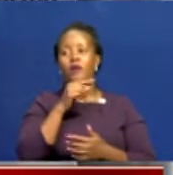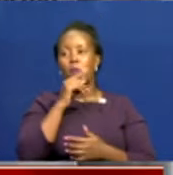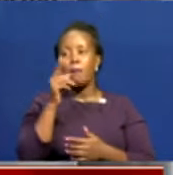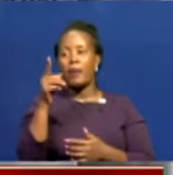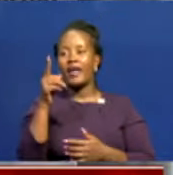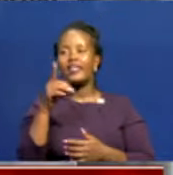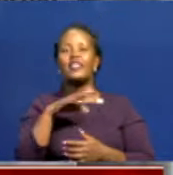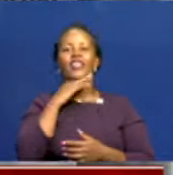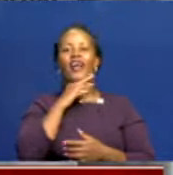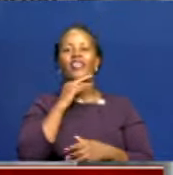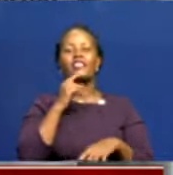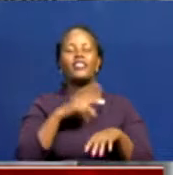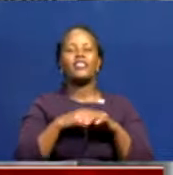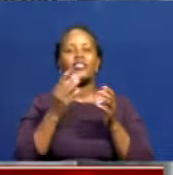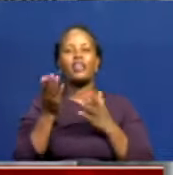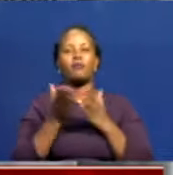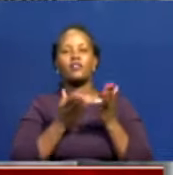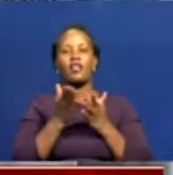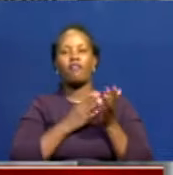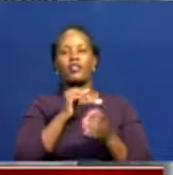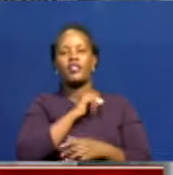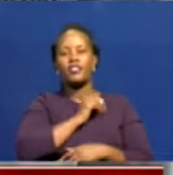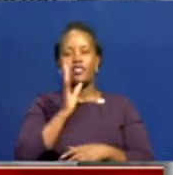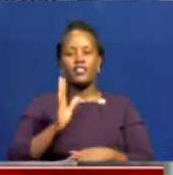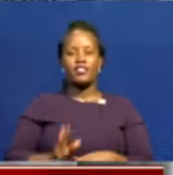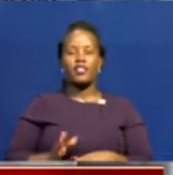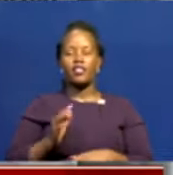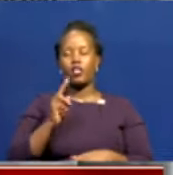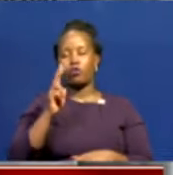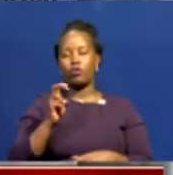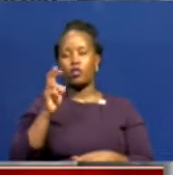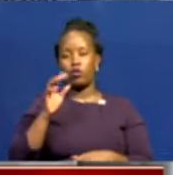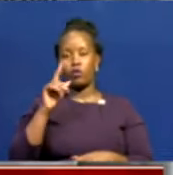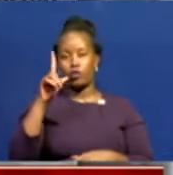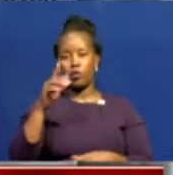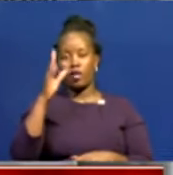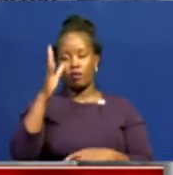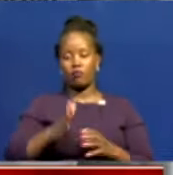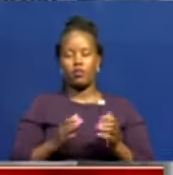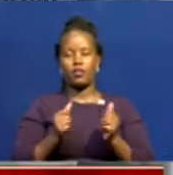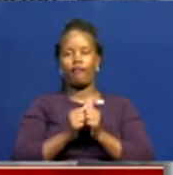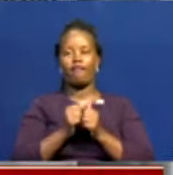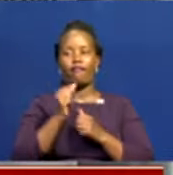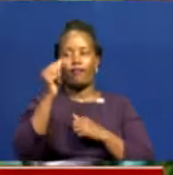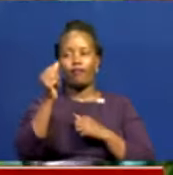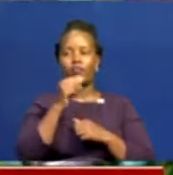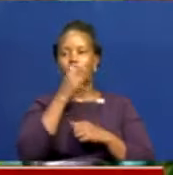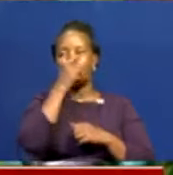serving as a senator on February 15, 2021, aged 80.